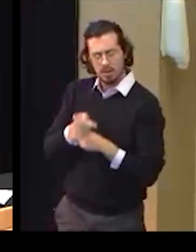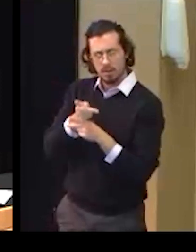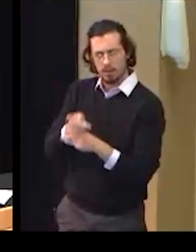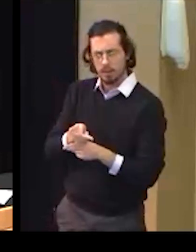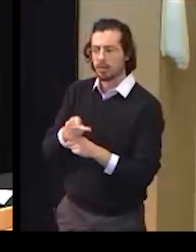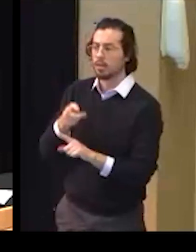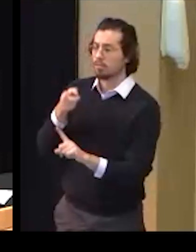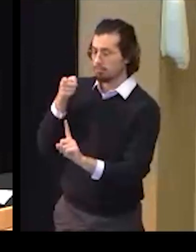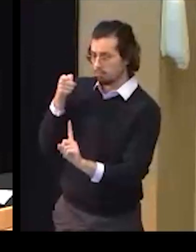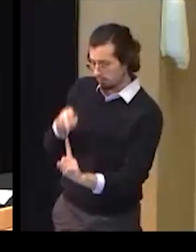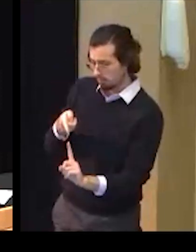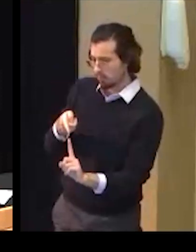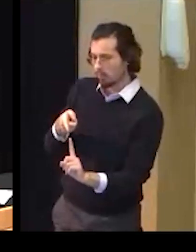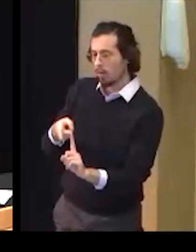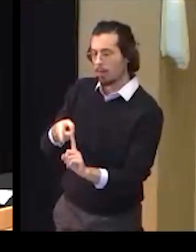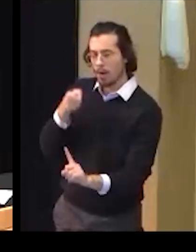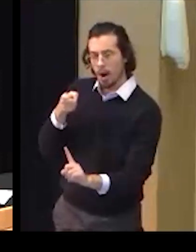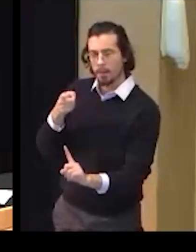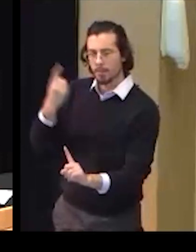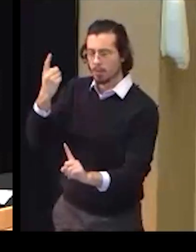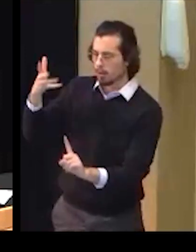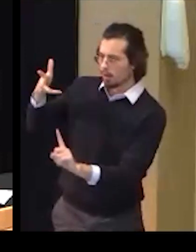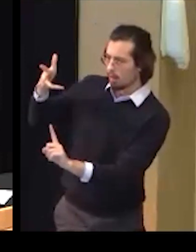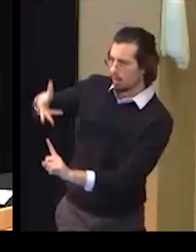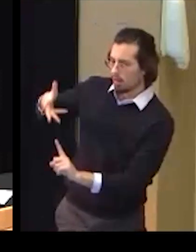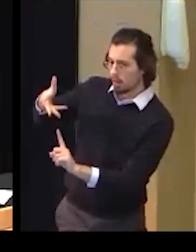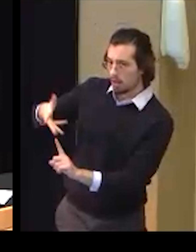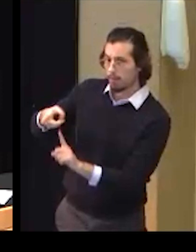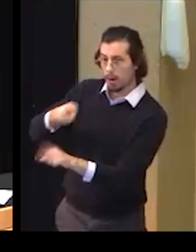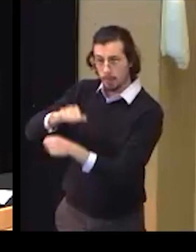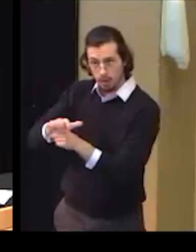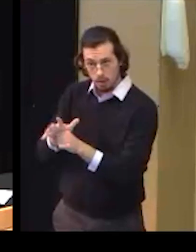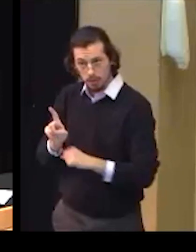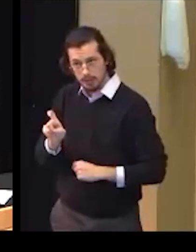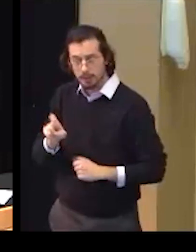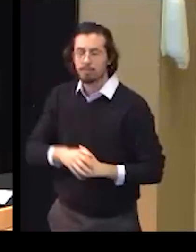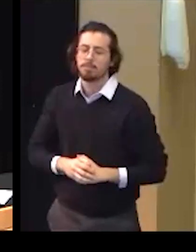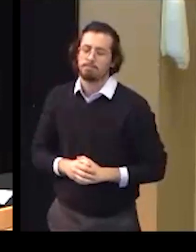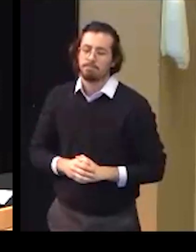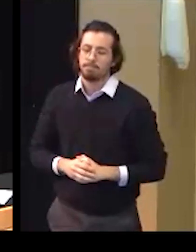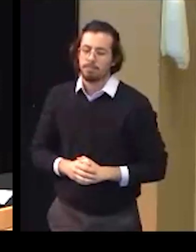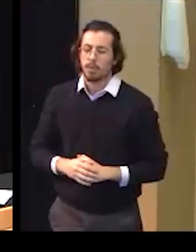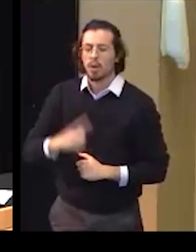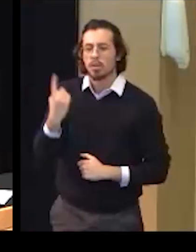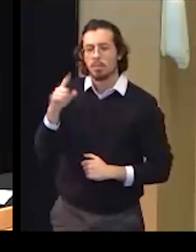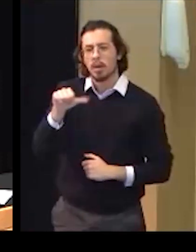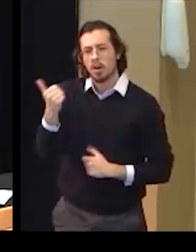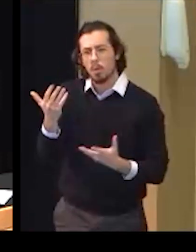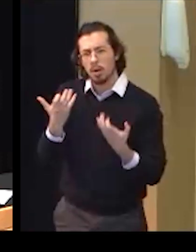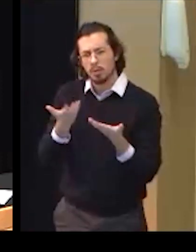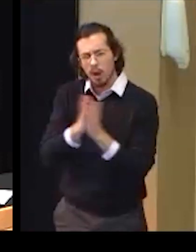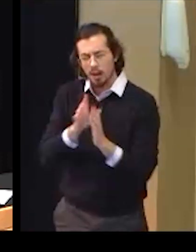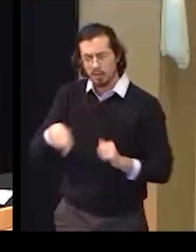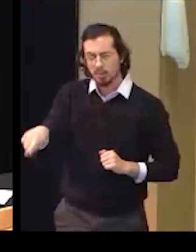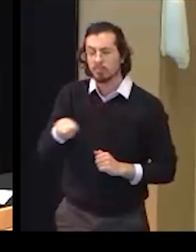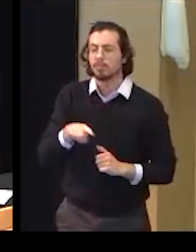was primarily an artifact of our pandemic. One of the things I also wanted to ask you to do is to